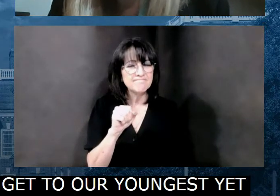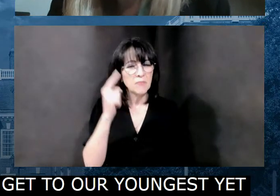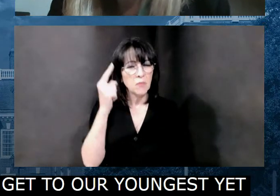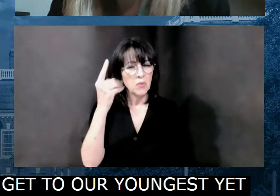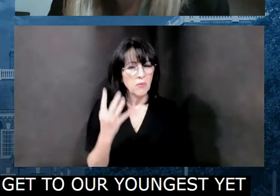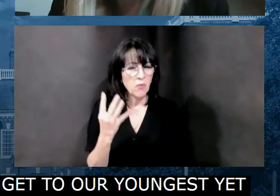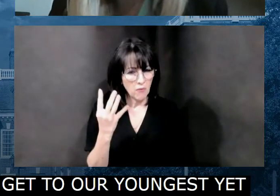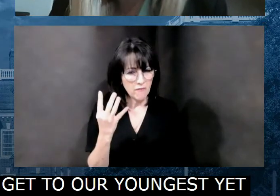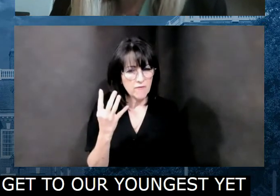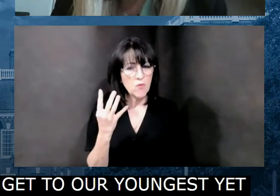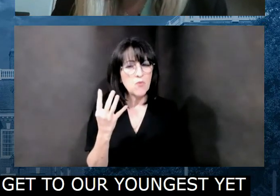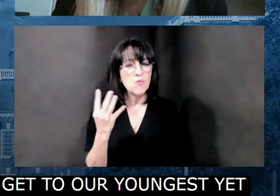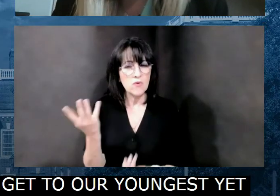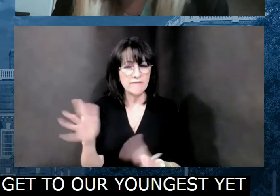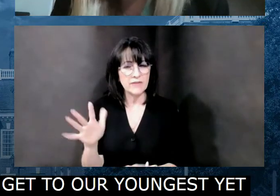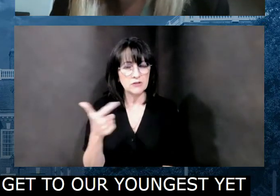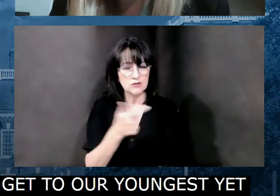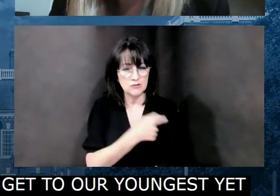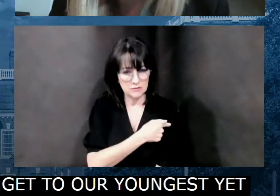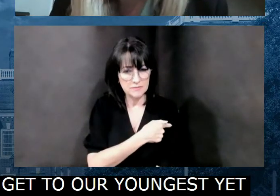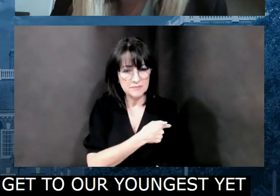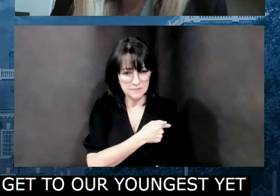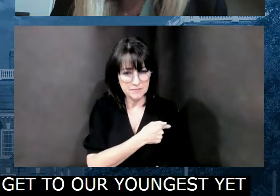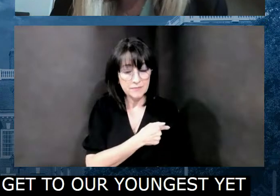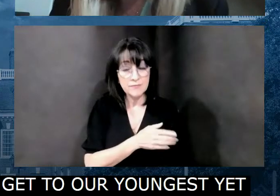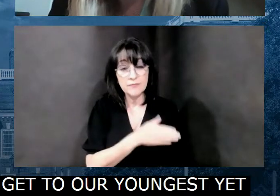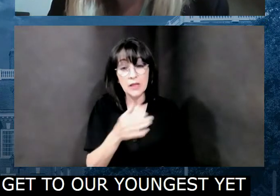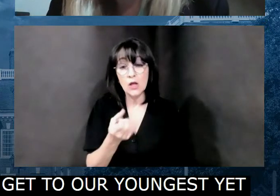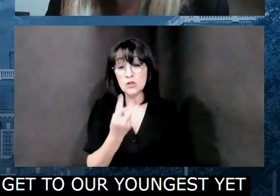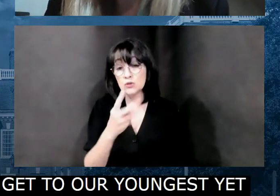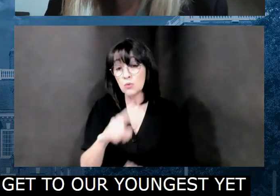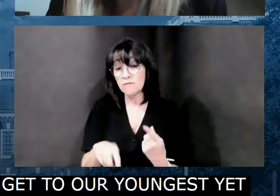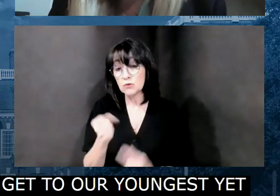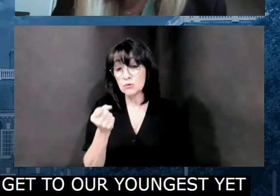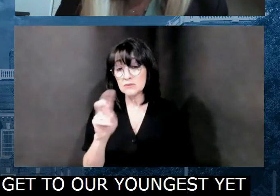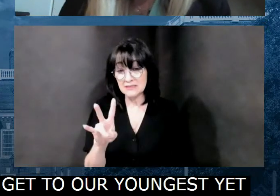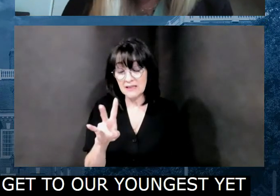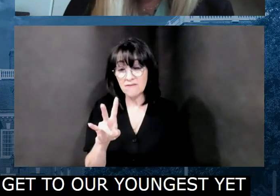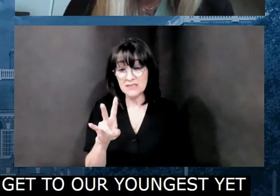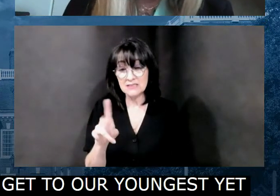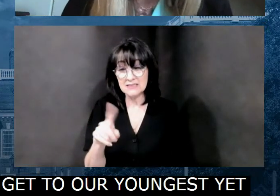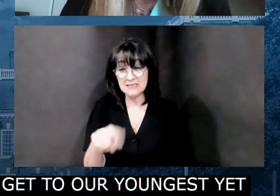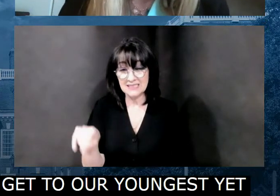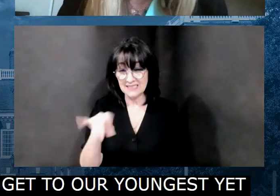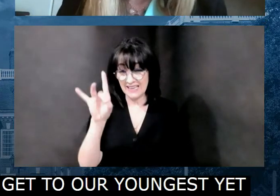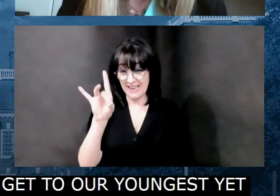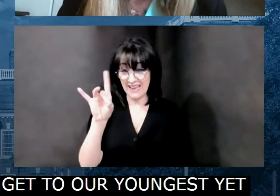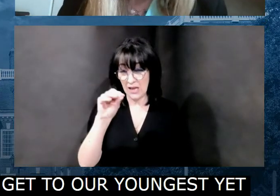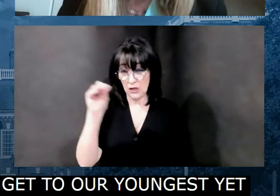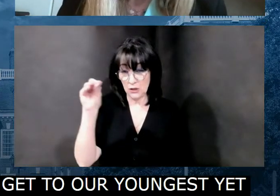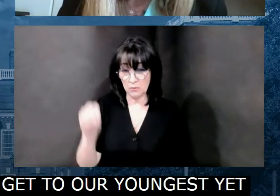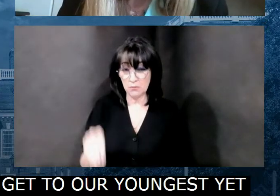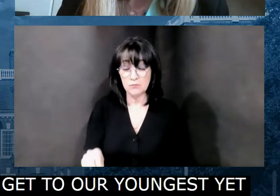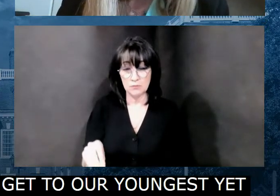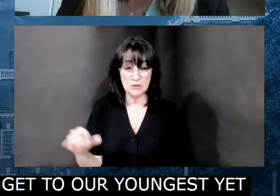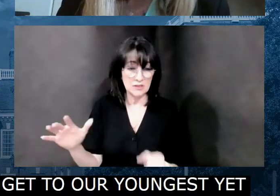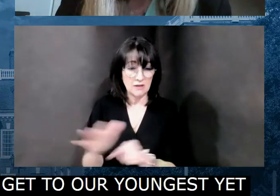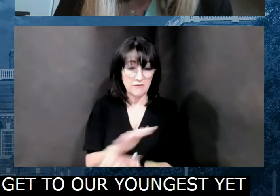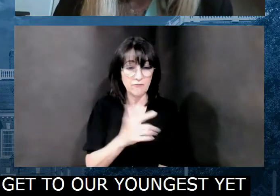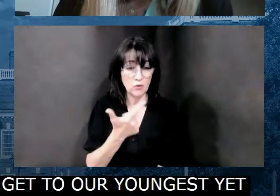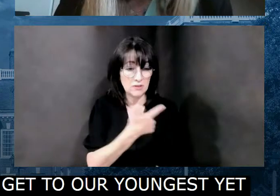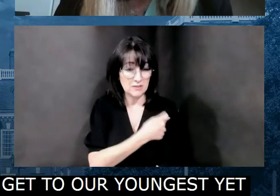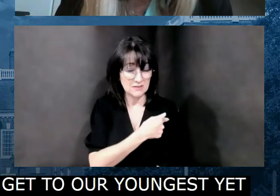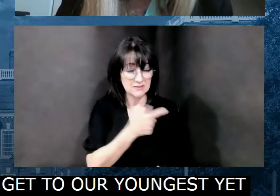vaccinated. And among the 12 to 17-year-old group, we have about 8.5% are fully